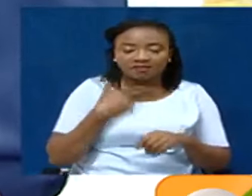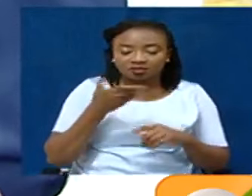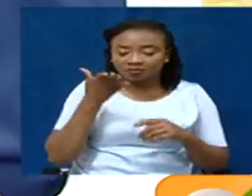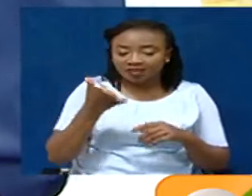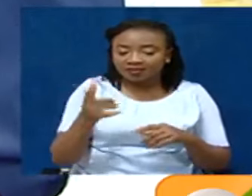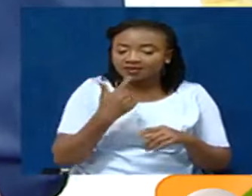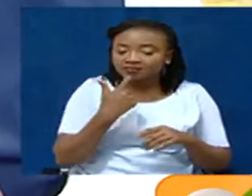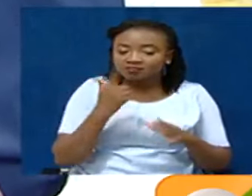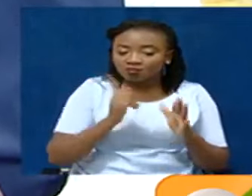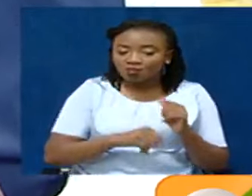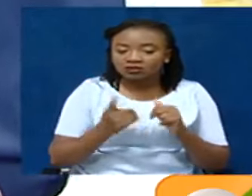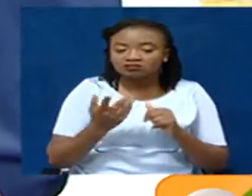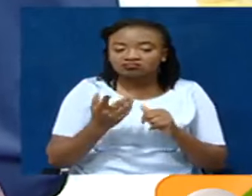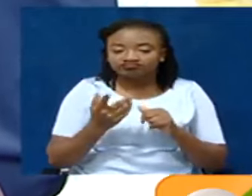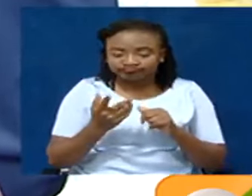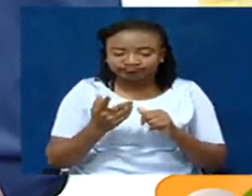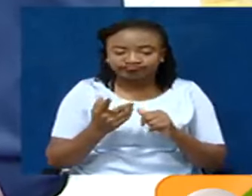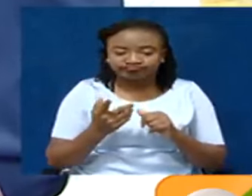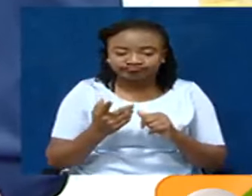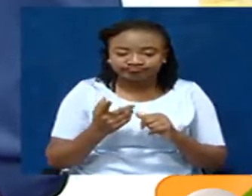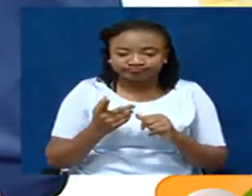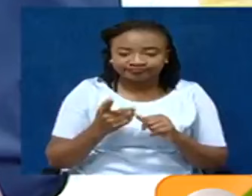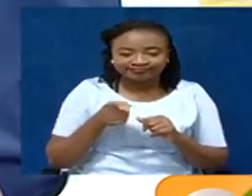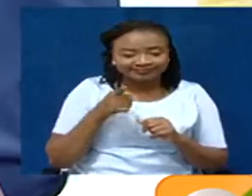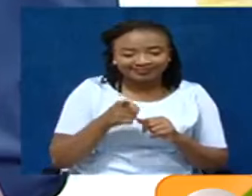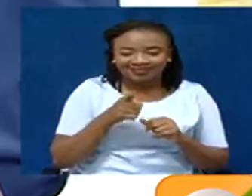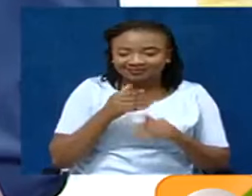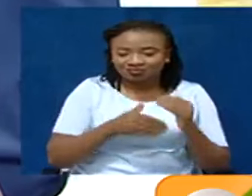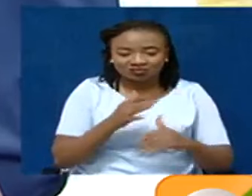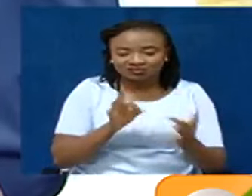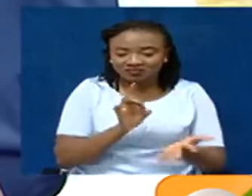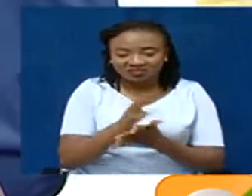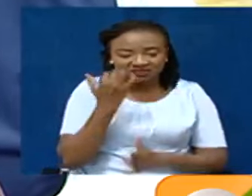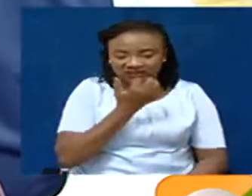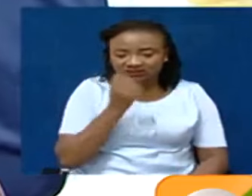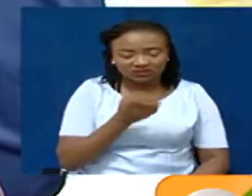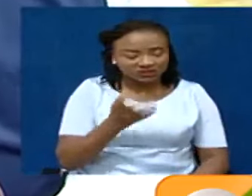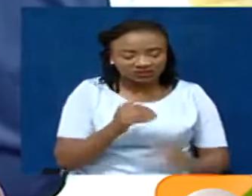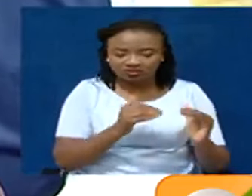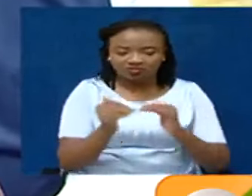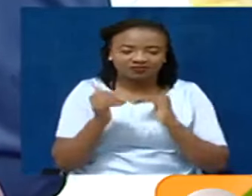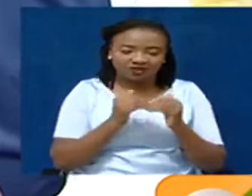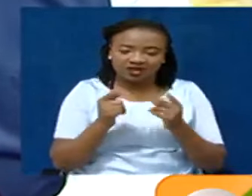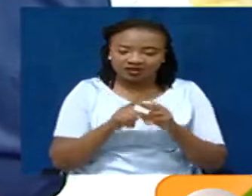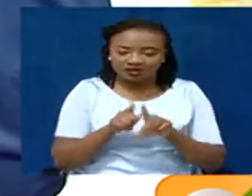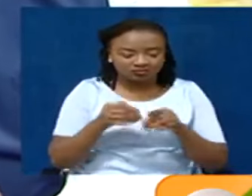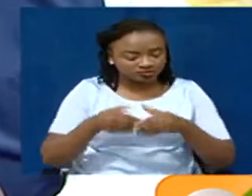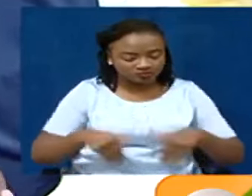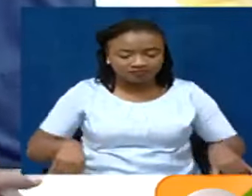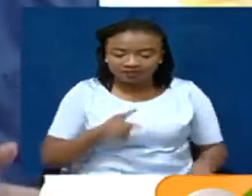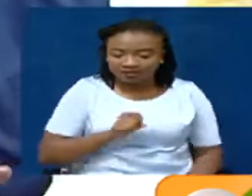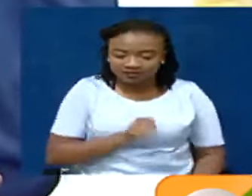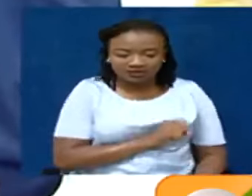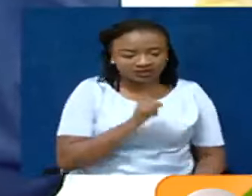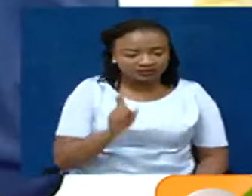Rigathi Gachagua's impeachment motion before them fairly, exercising neutrality and impartiality. That's right. Now, Sapit,